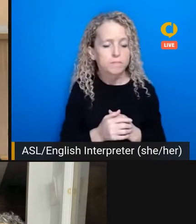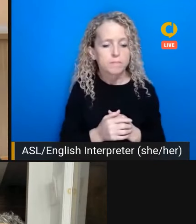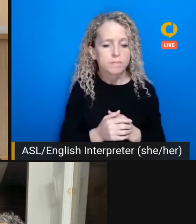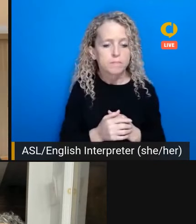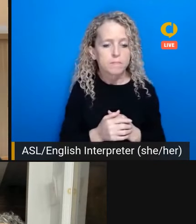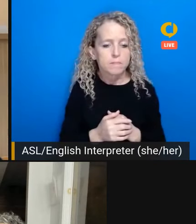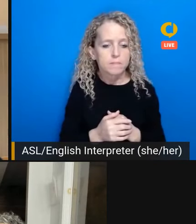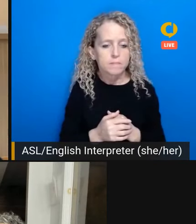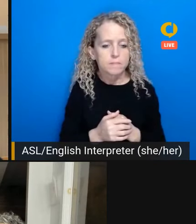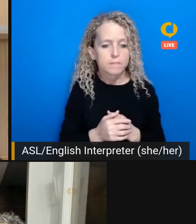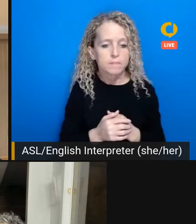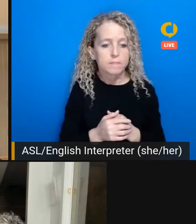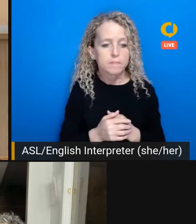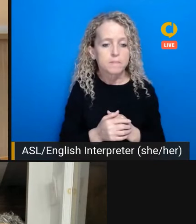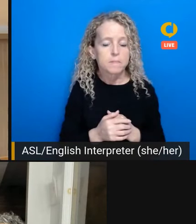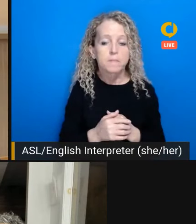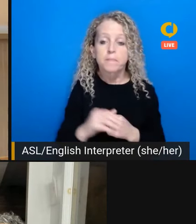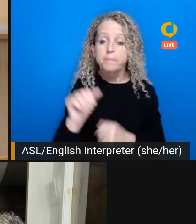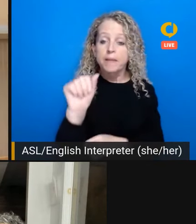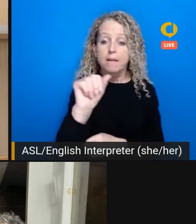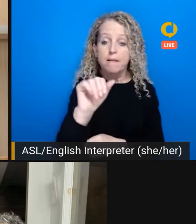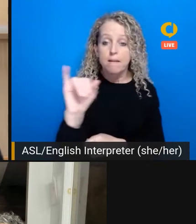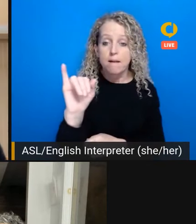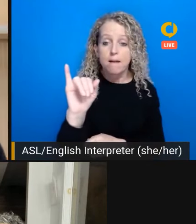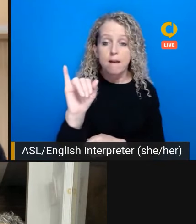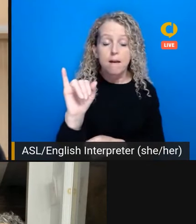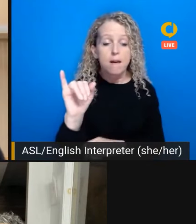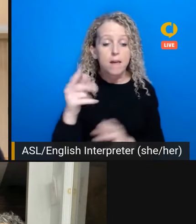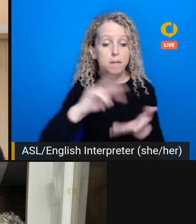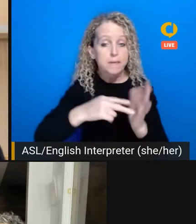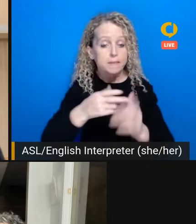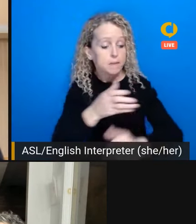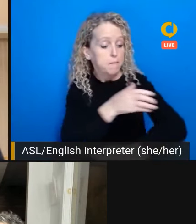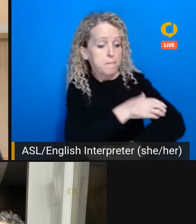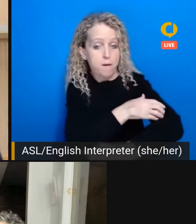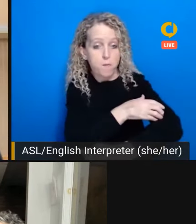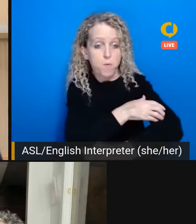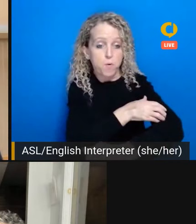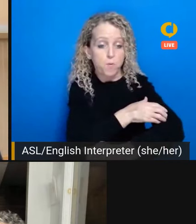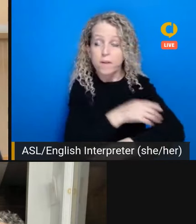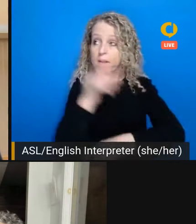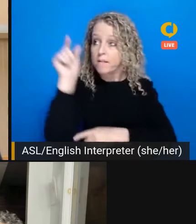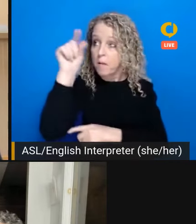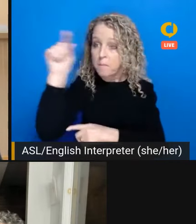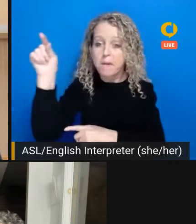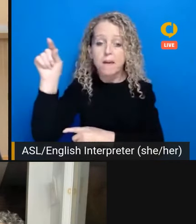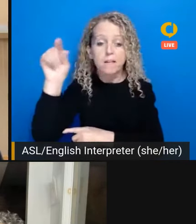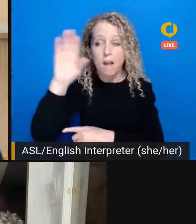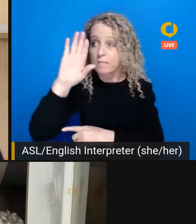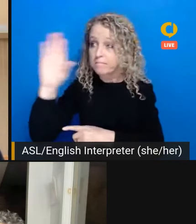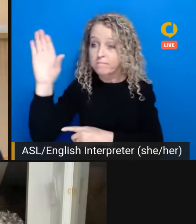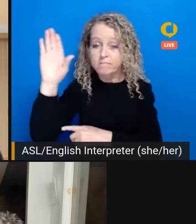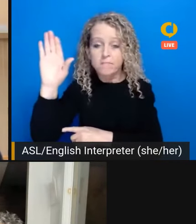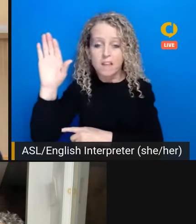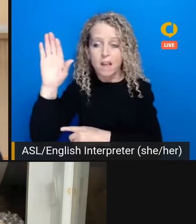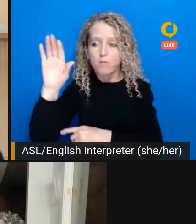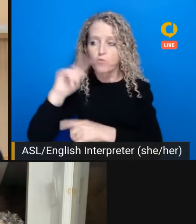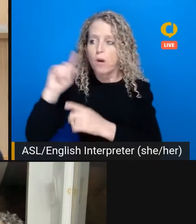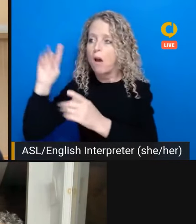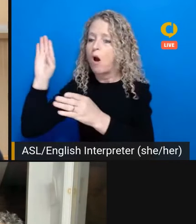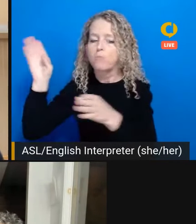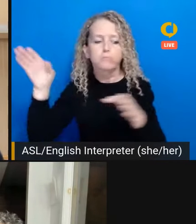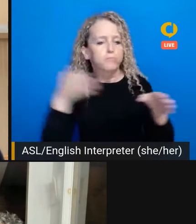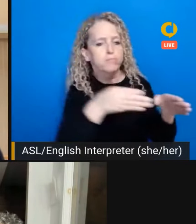power away from individuals and away from governments and toward private corporations. So every